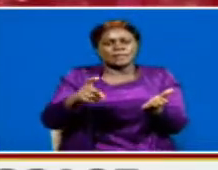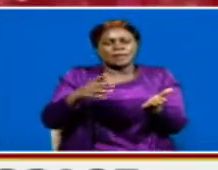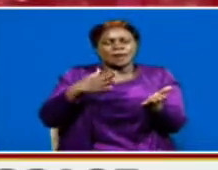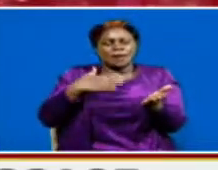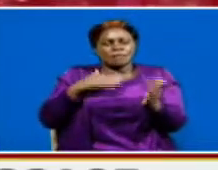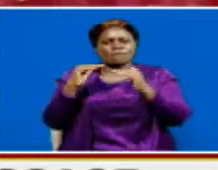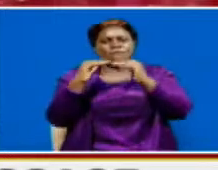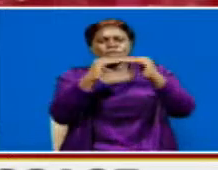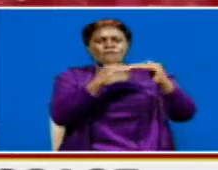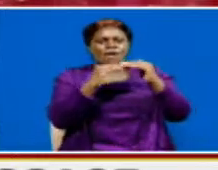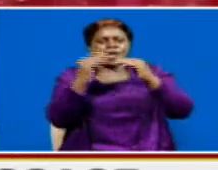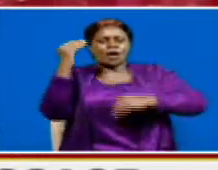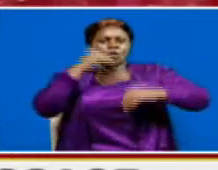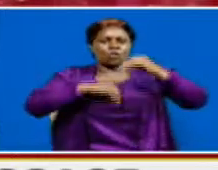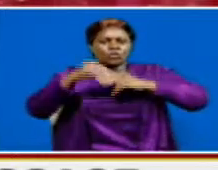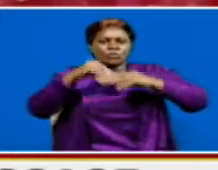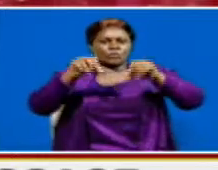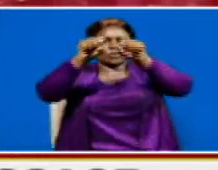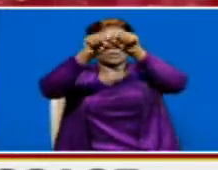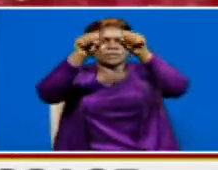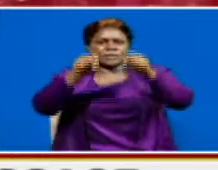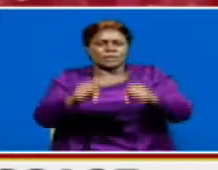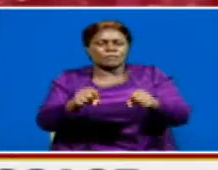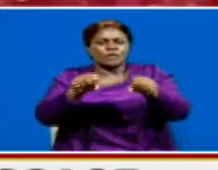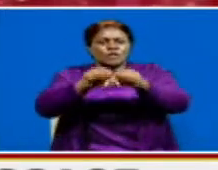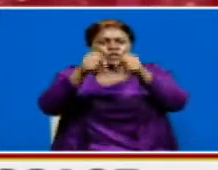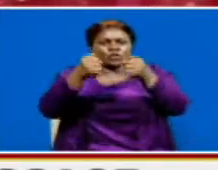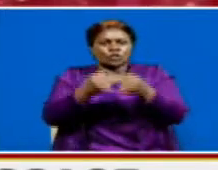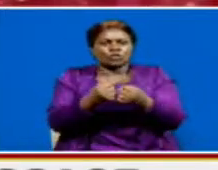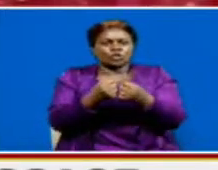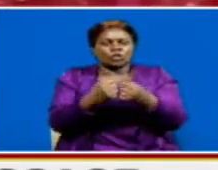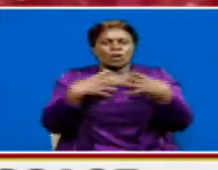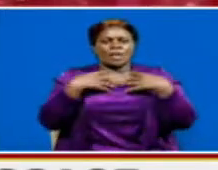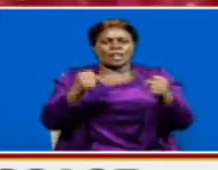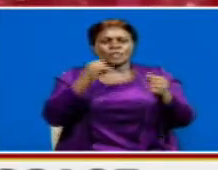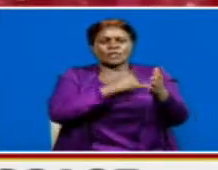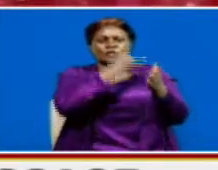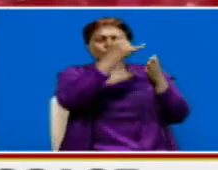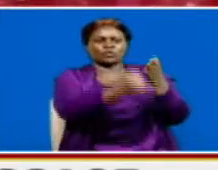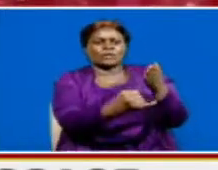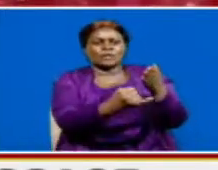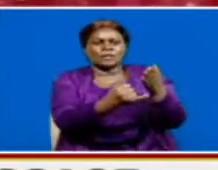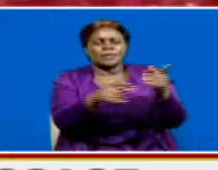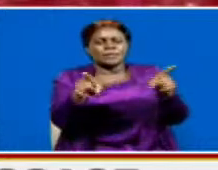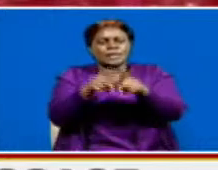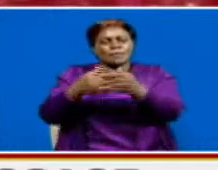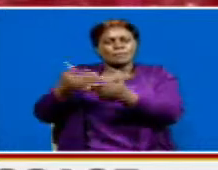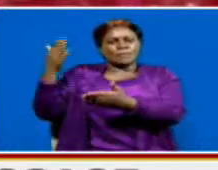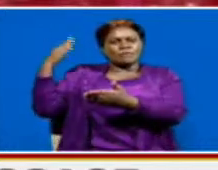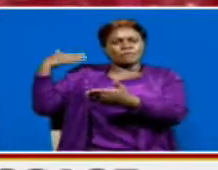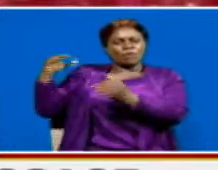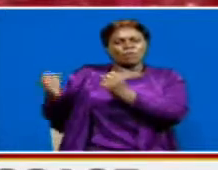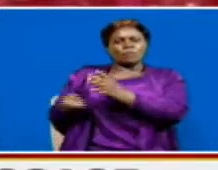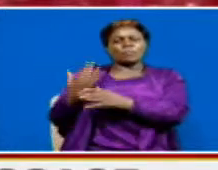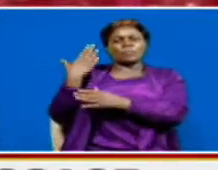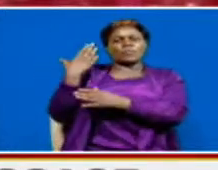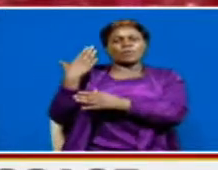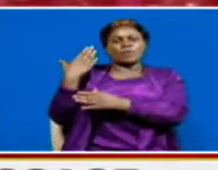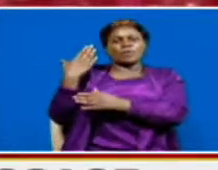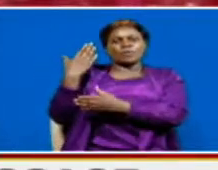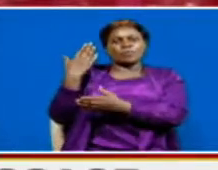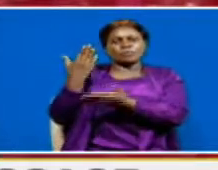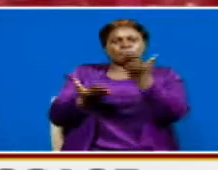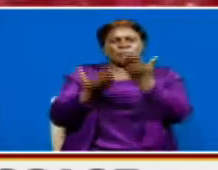a fair contribution system for social health insurance, as the previous setup